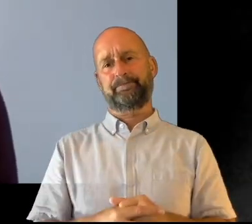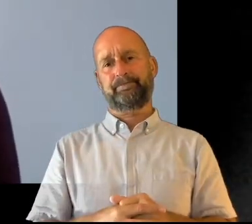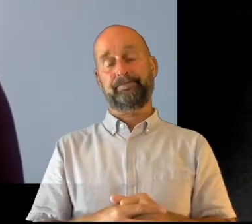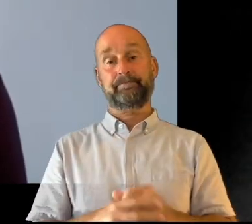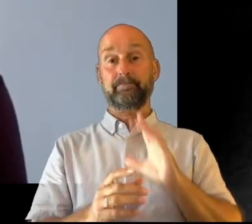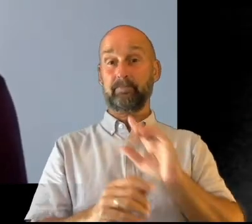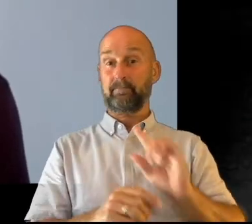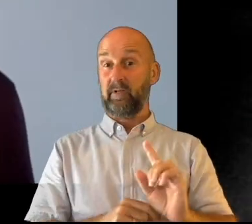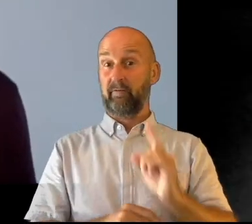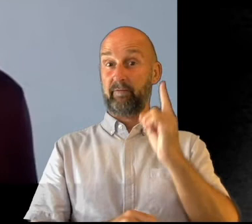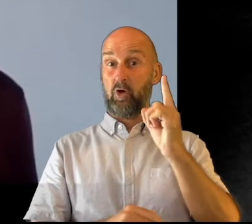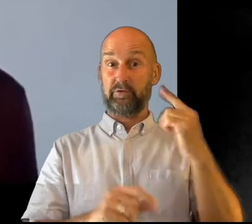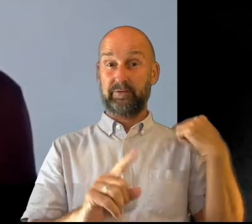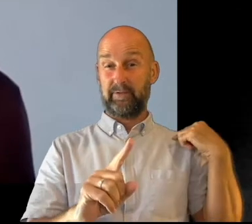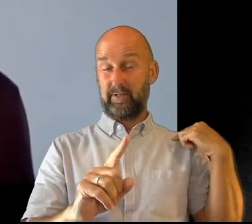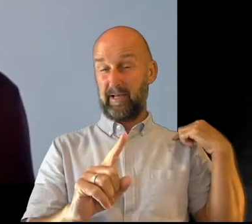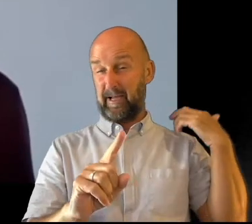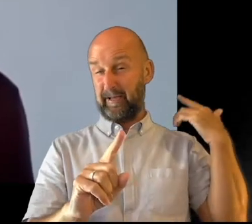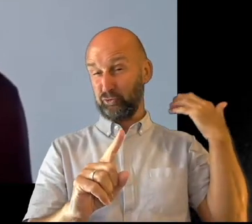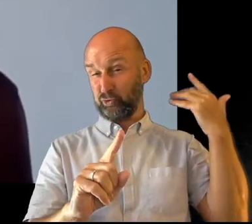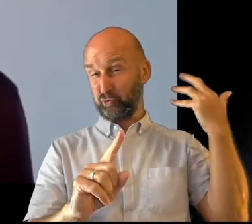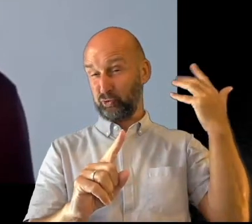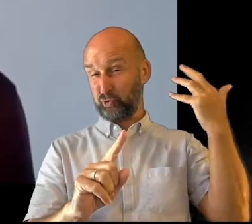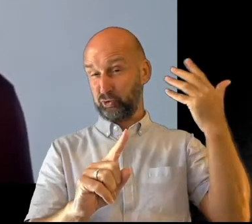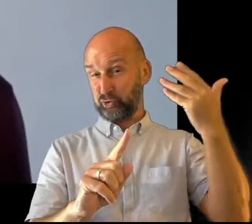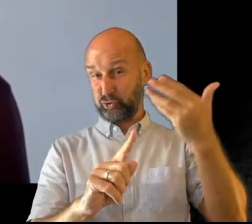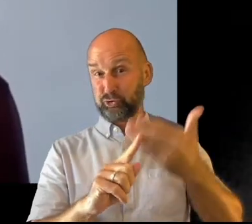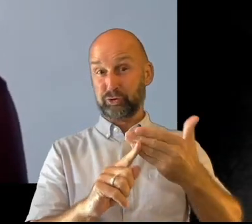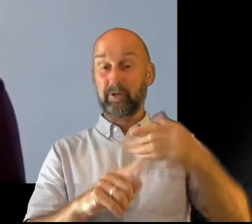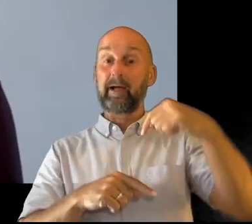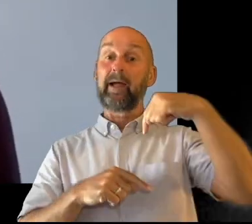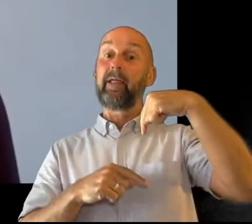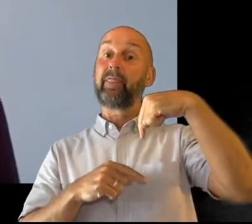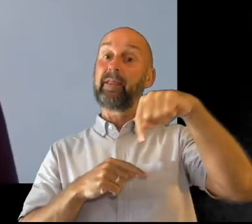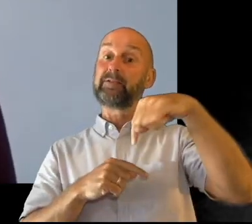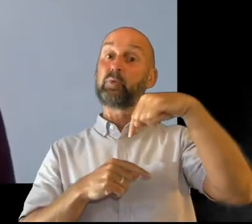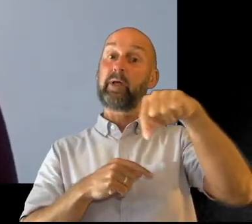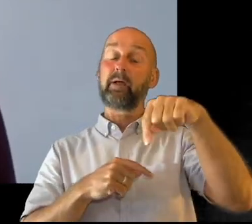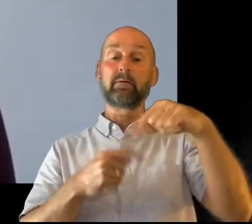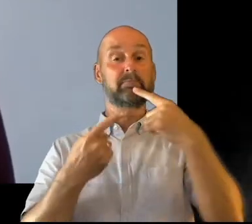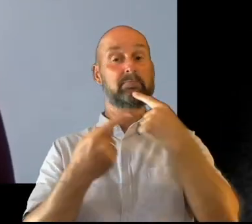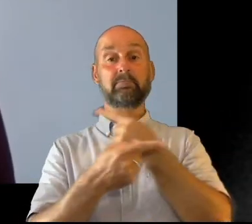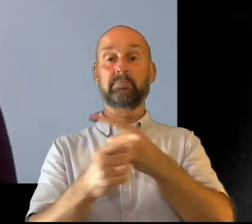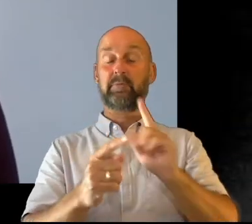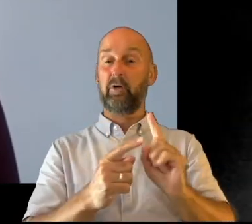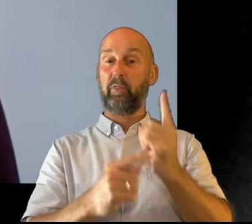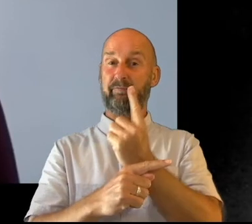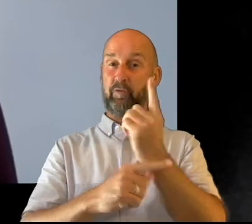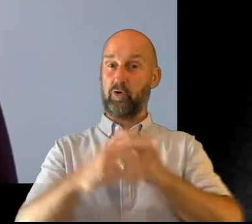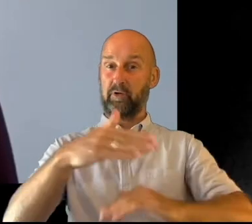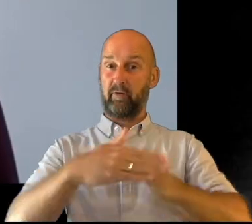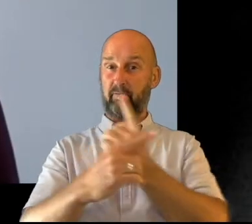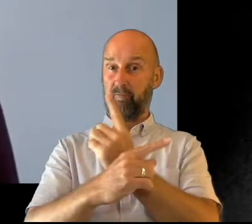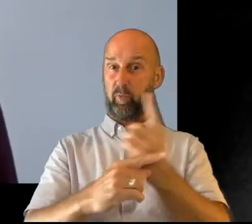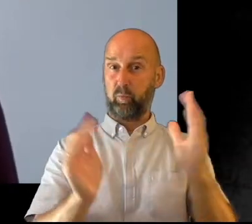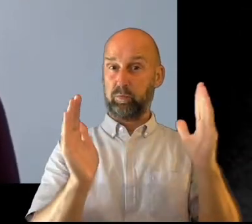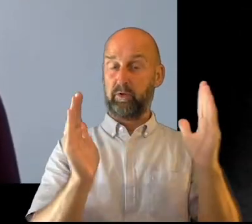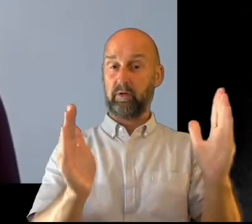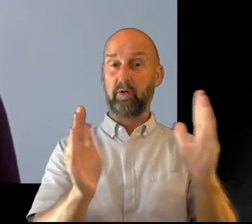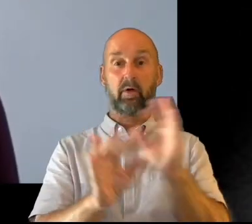the first time in history, this week marks the first week that no